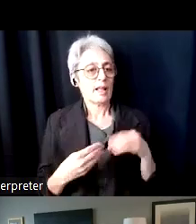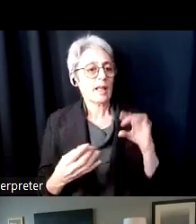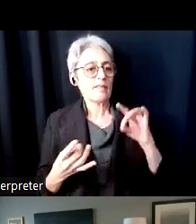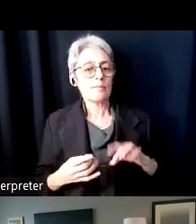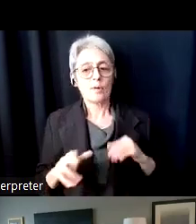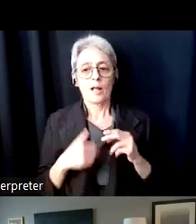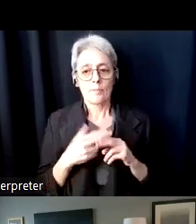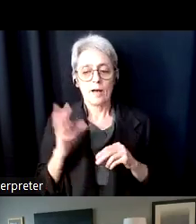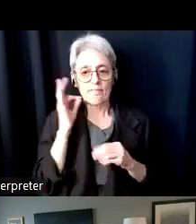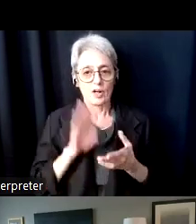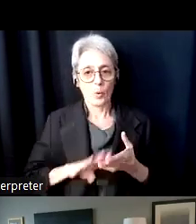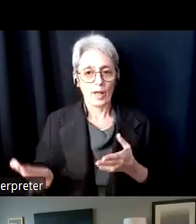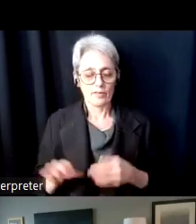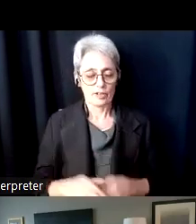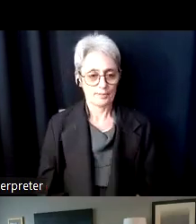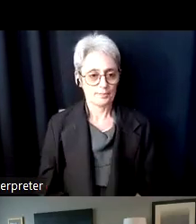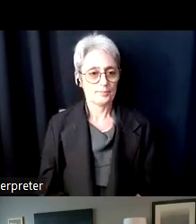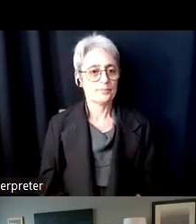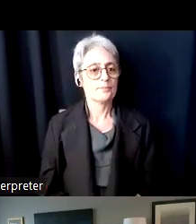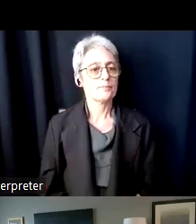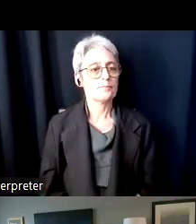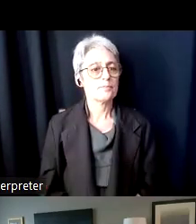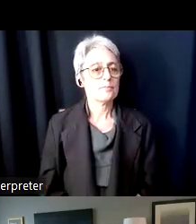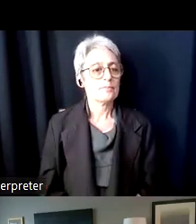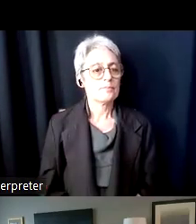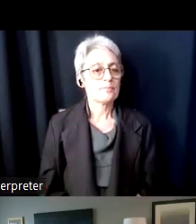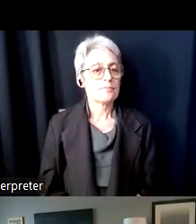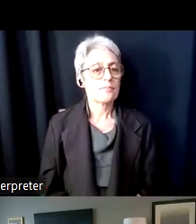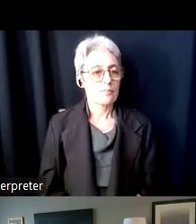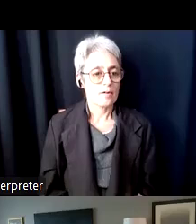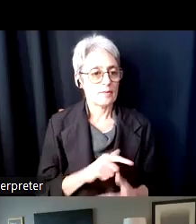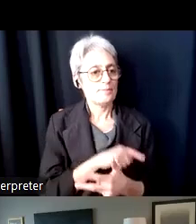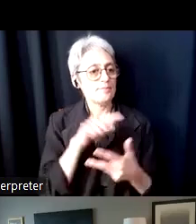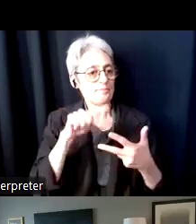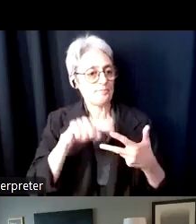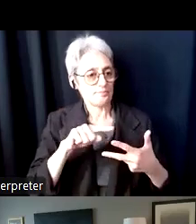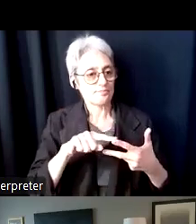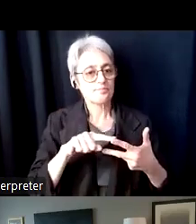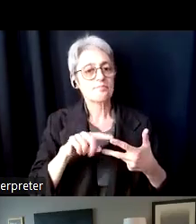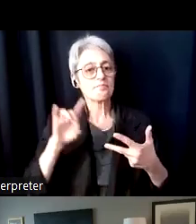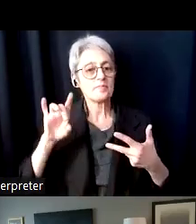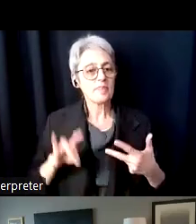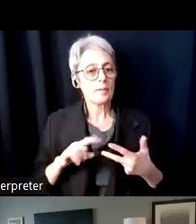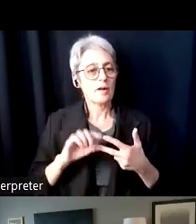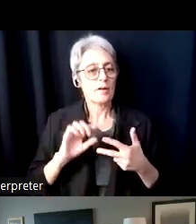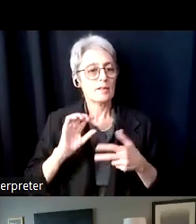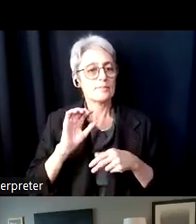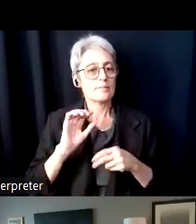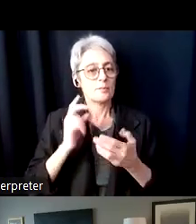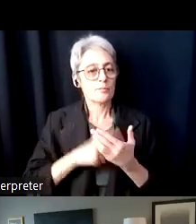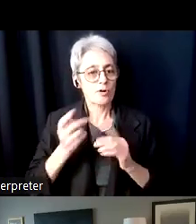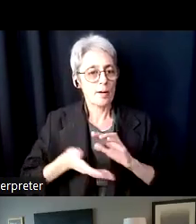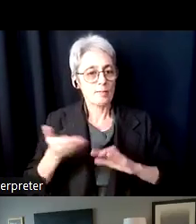waivers. They help with giving feedback on the implementation of program operations and